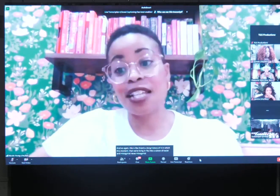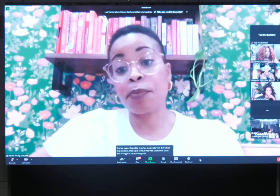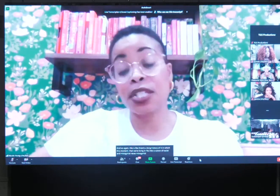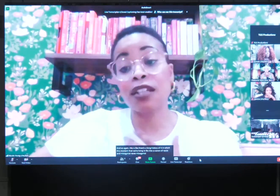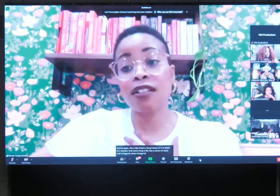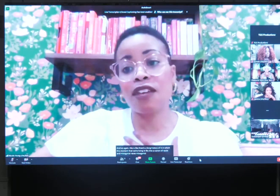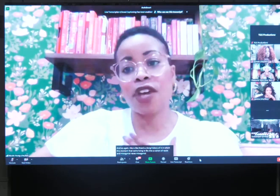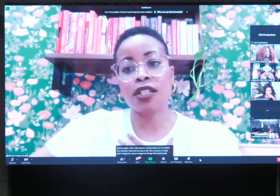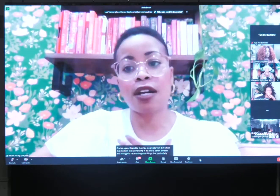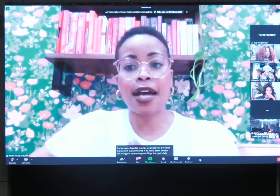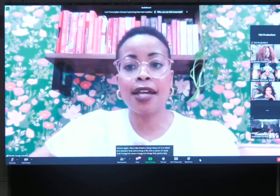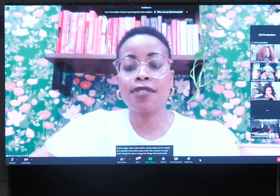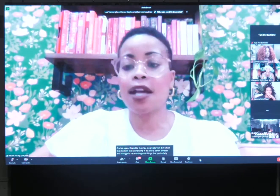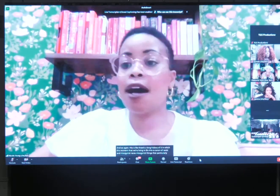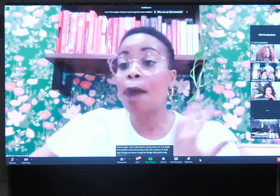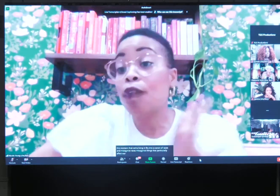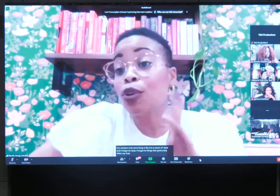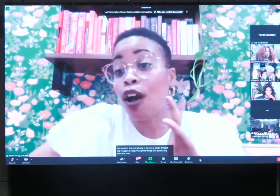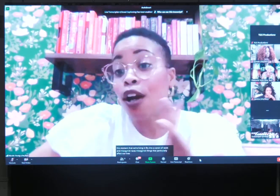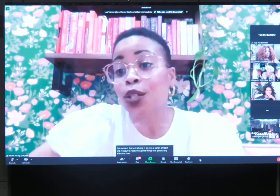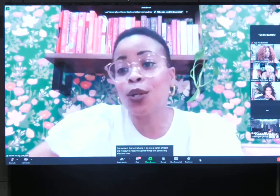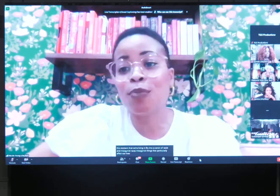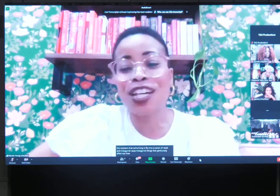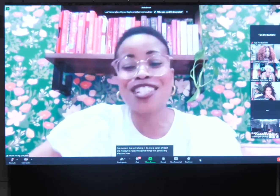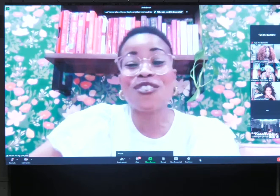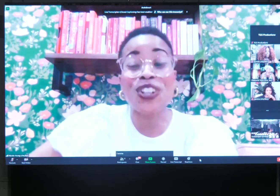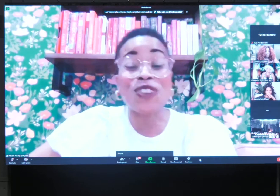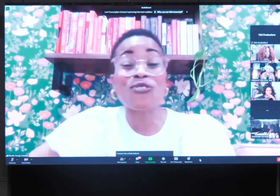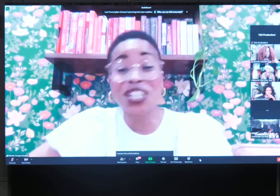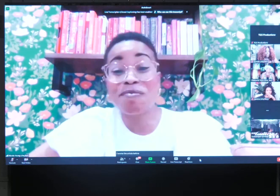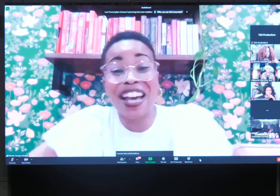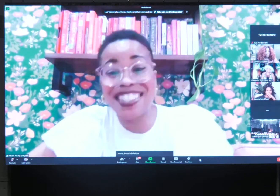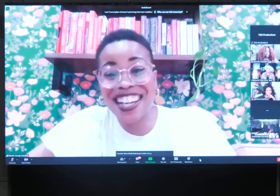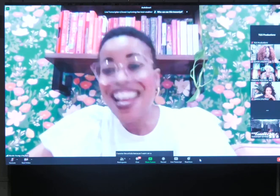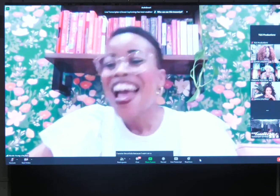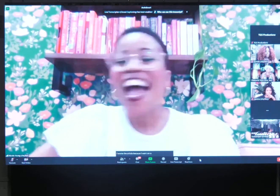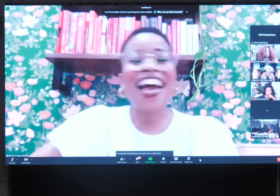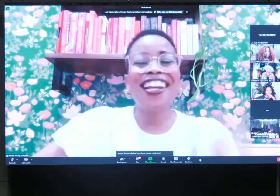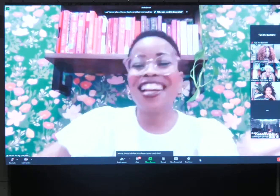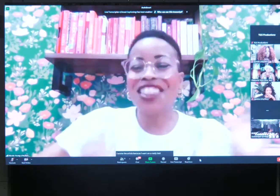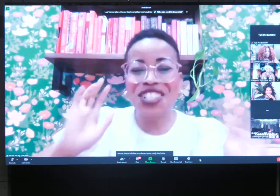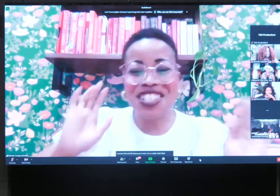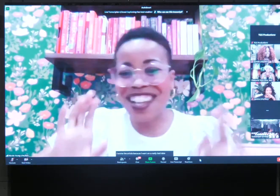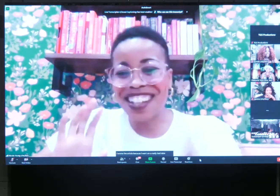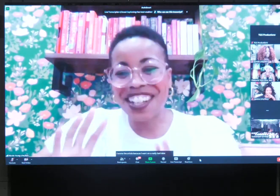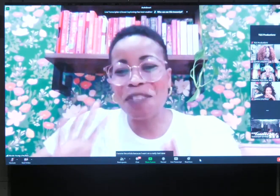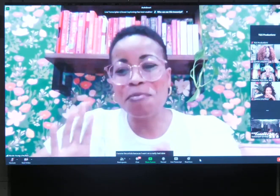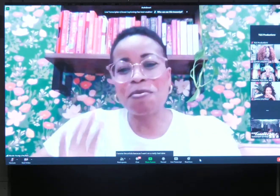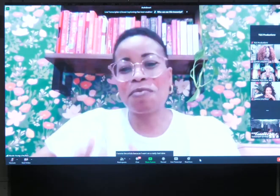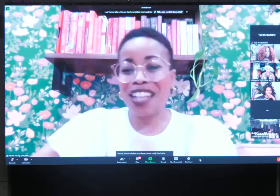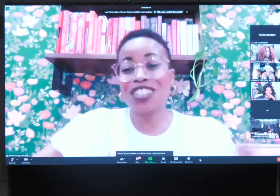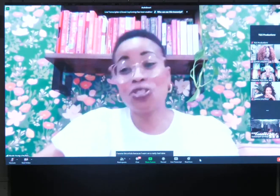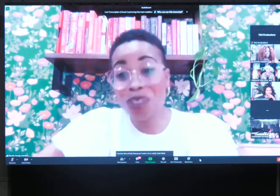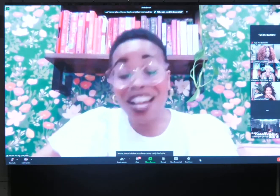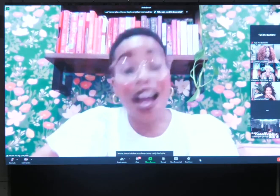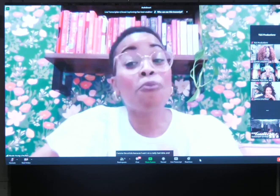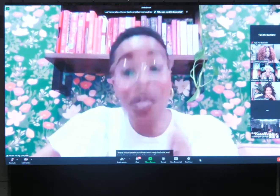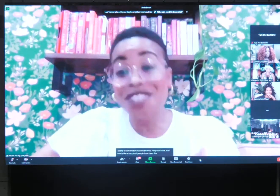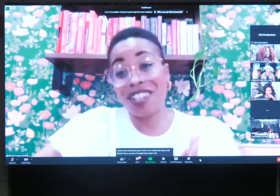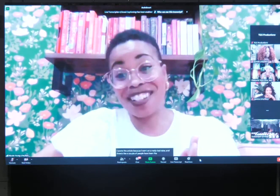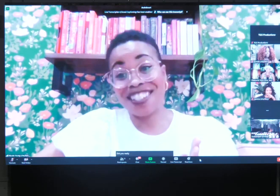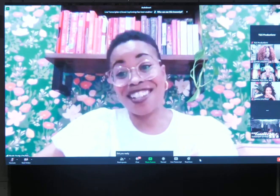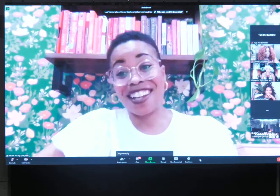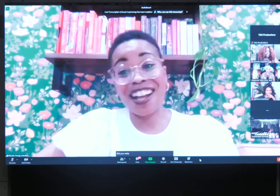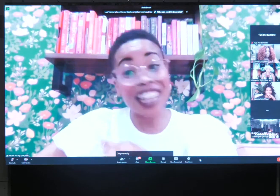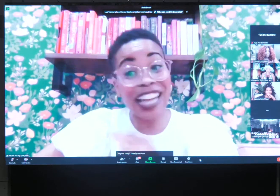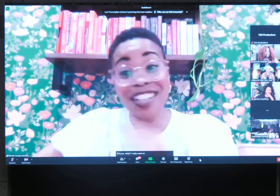things that particularly affect our lives. I wrote the article because I went on a really bad date. And there's a couple of people have been like, did you really? I really